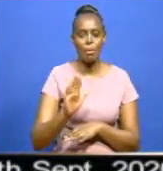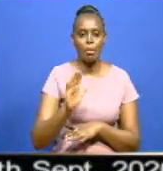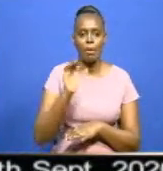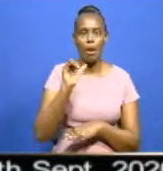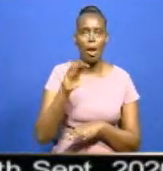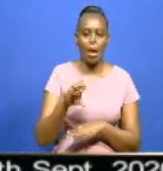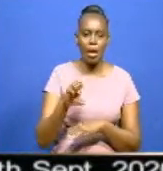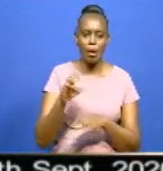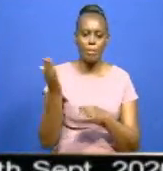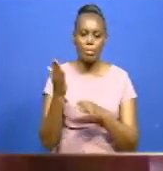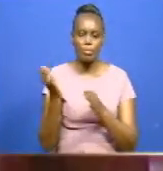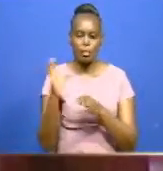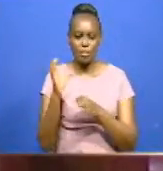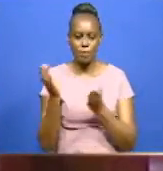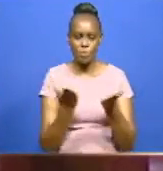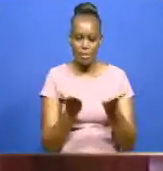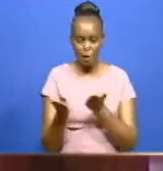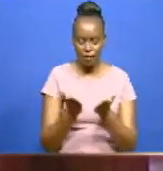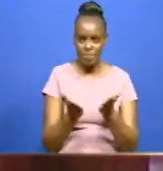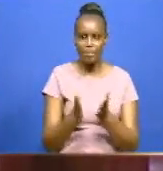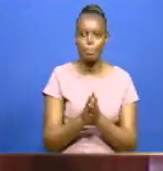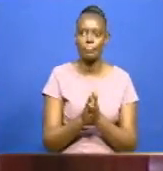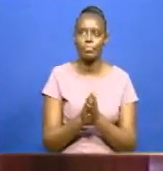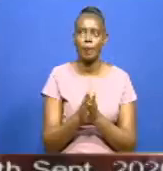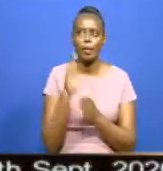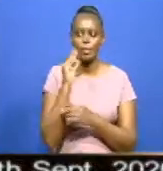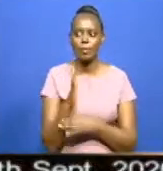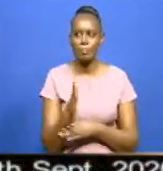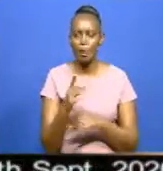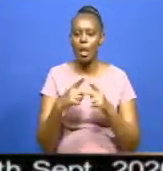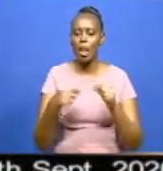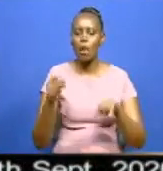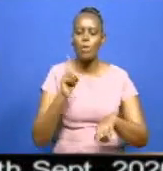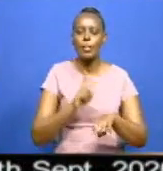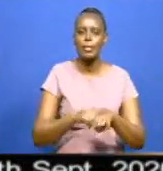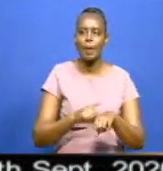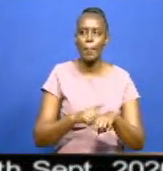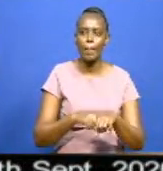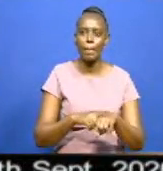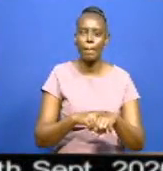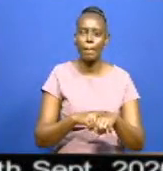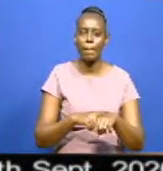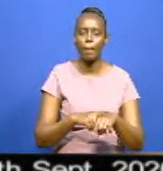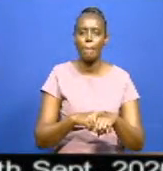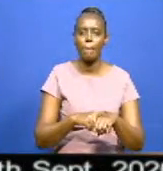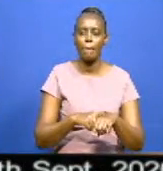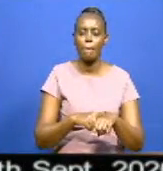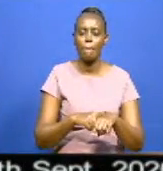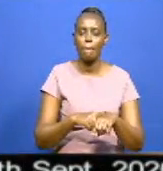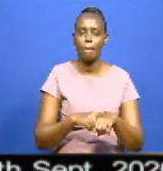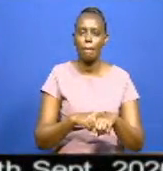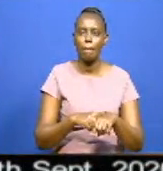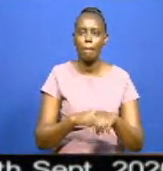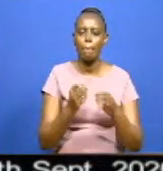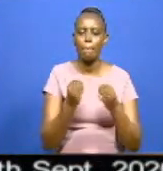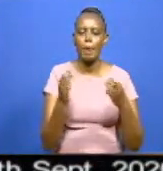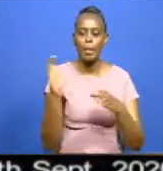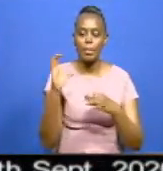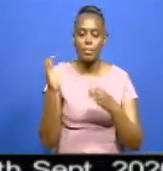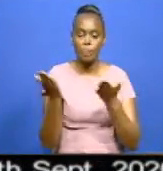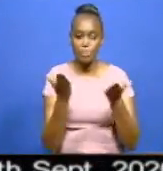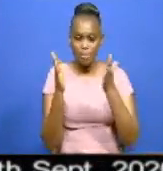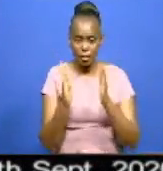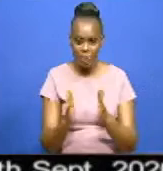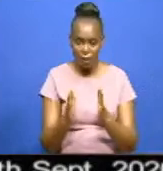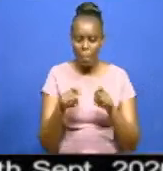the civil service. Honorable Speaker, long has gone that most civil servants could